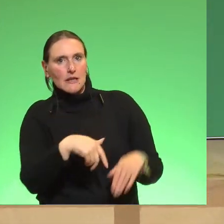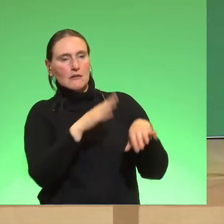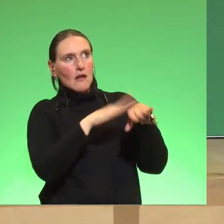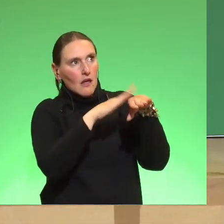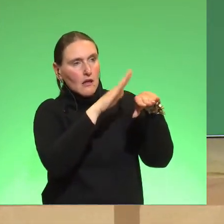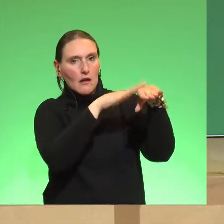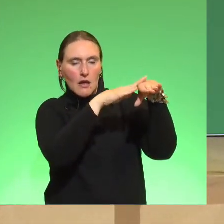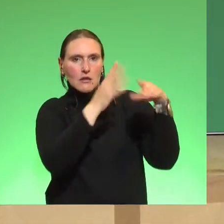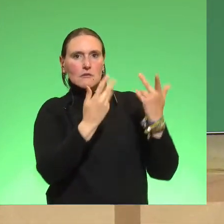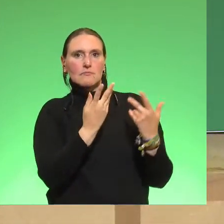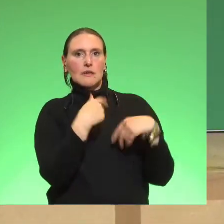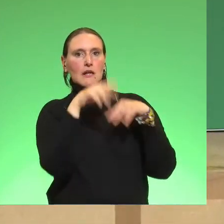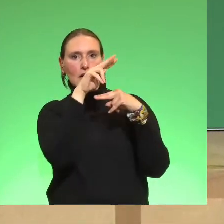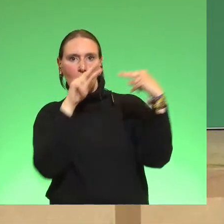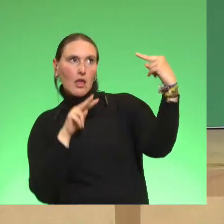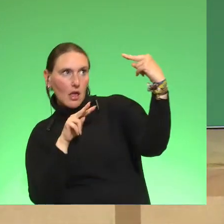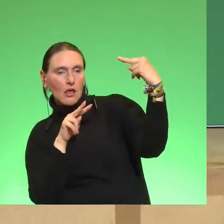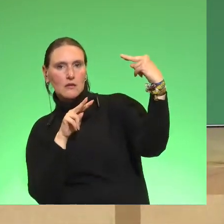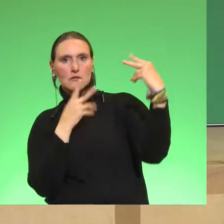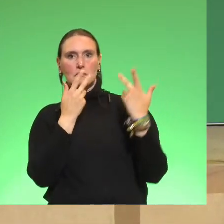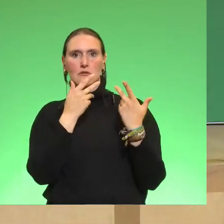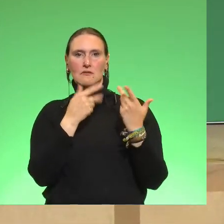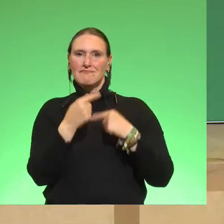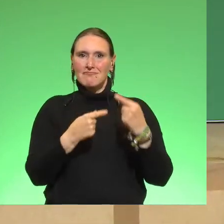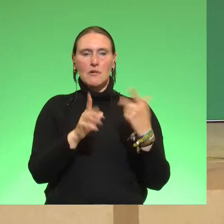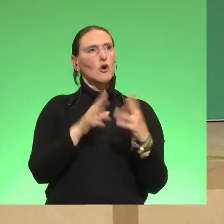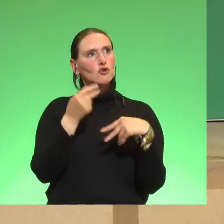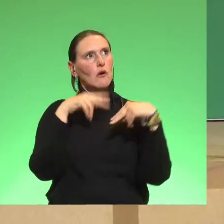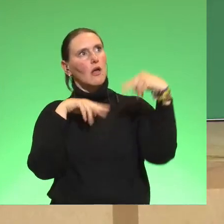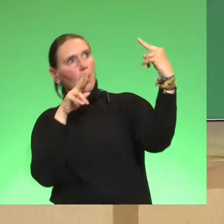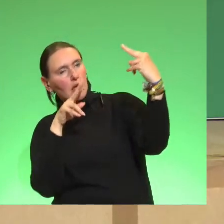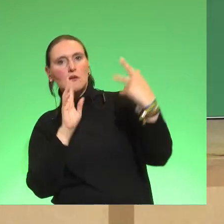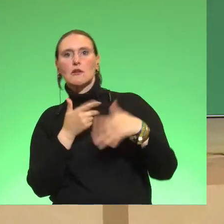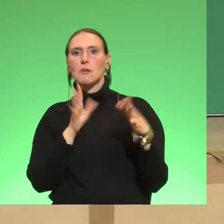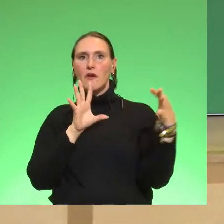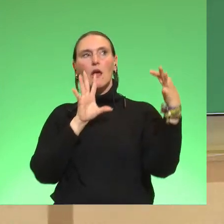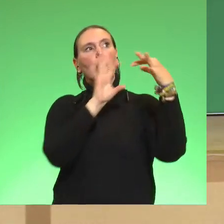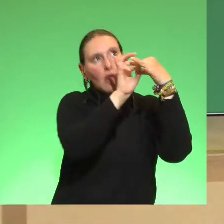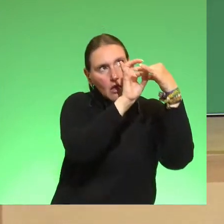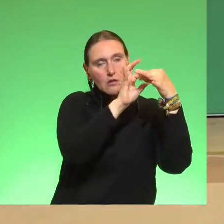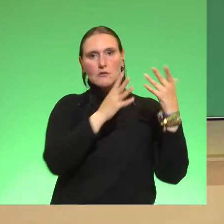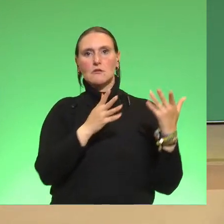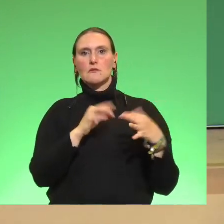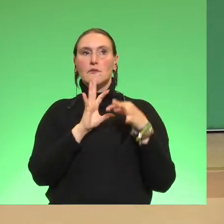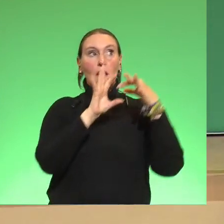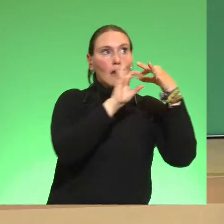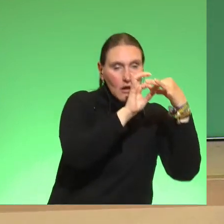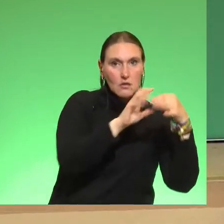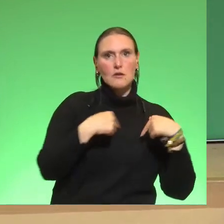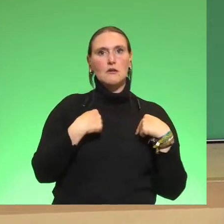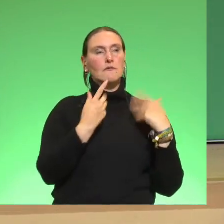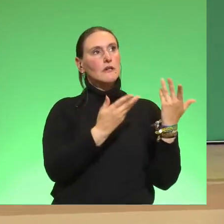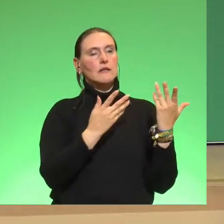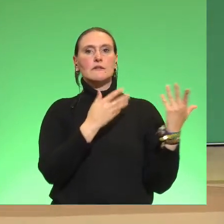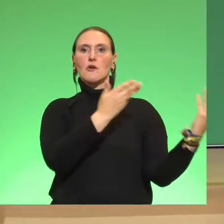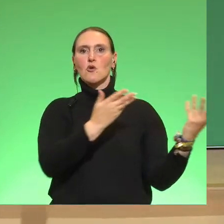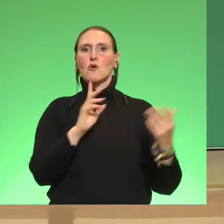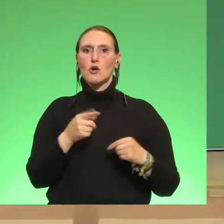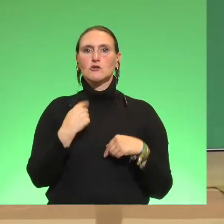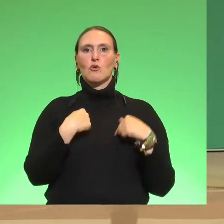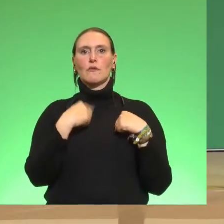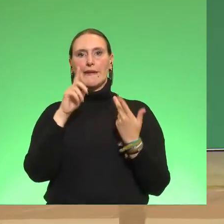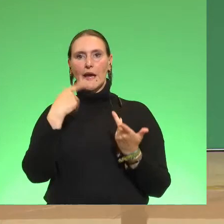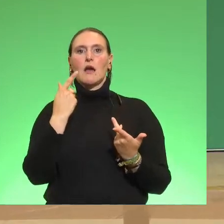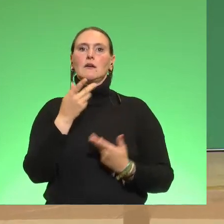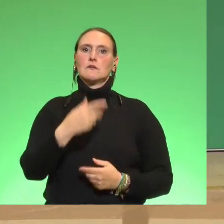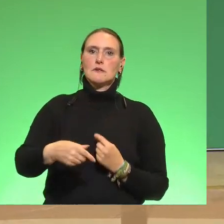stand under, to subject oneself to. Somehow something difficult when one deals with a radical rethinking of